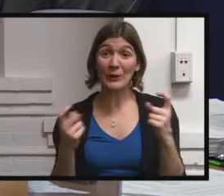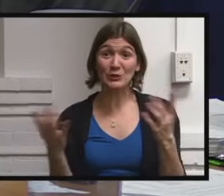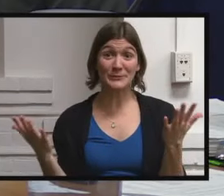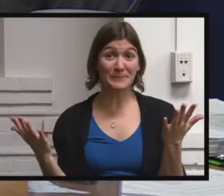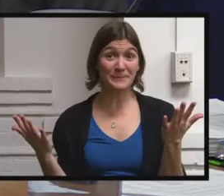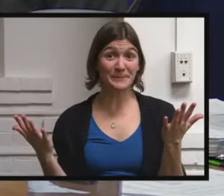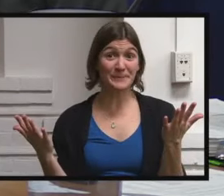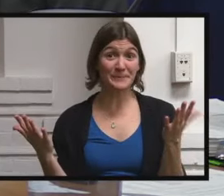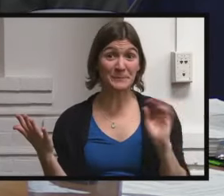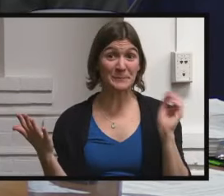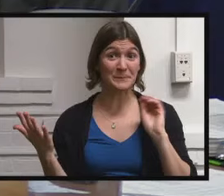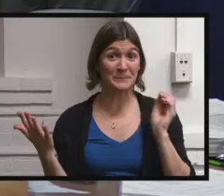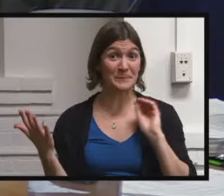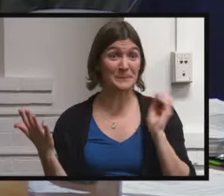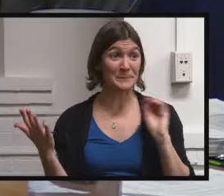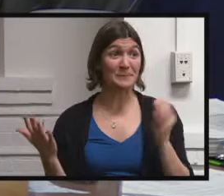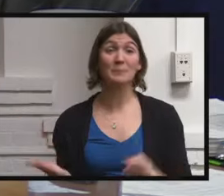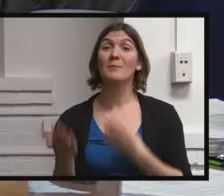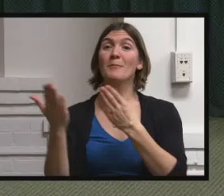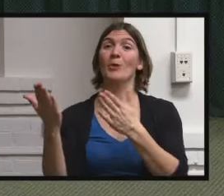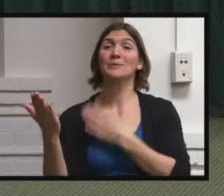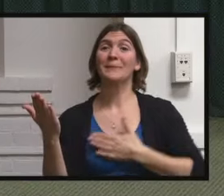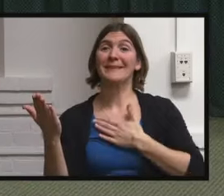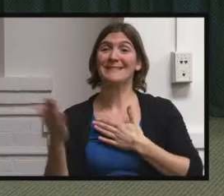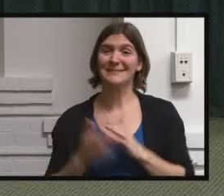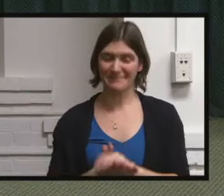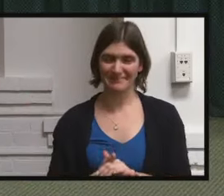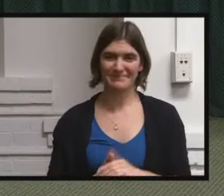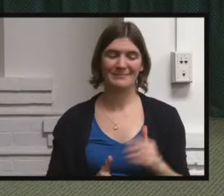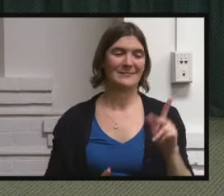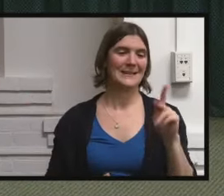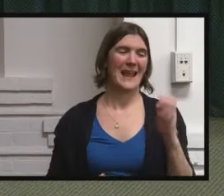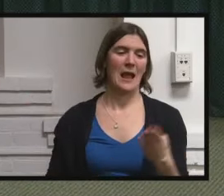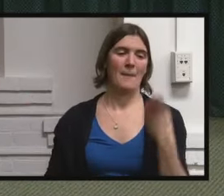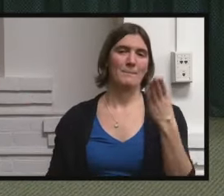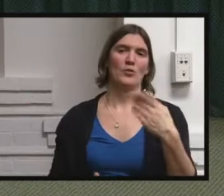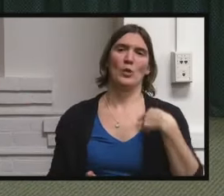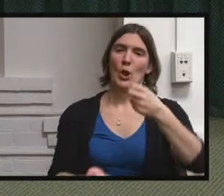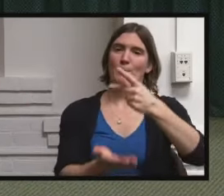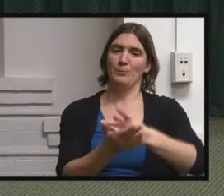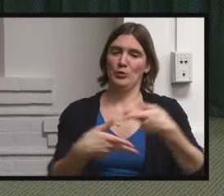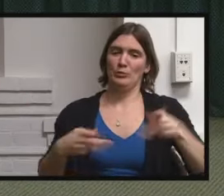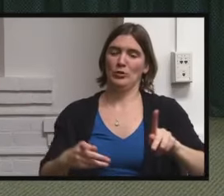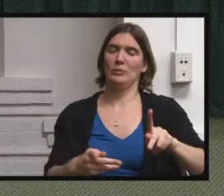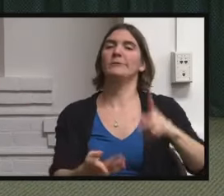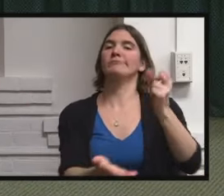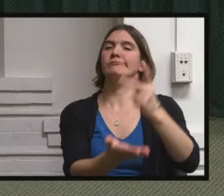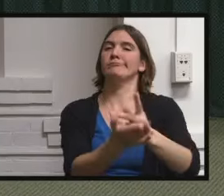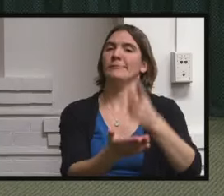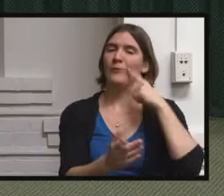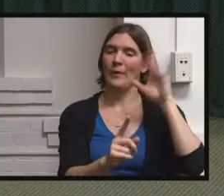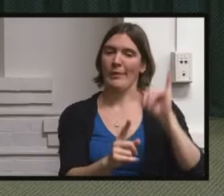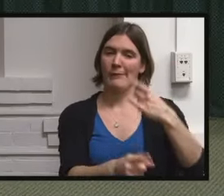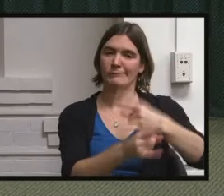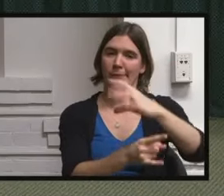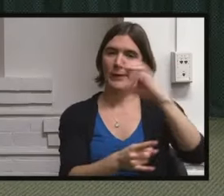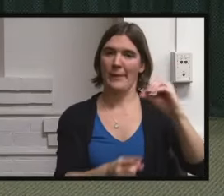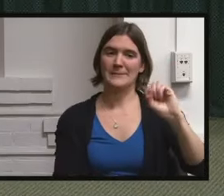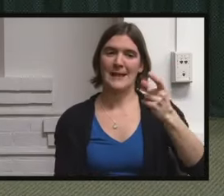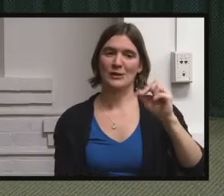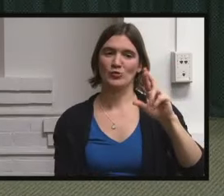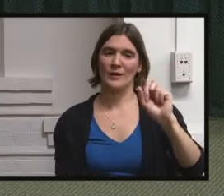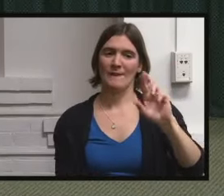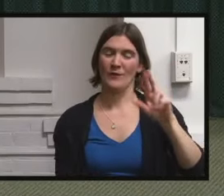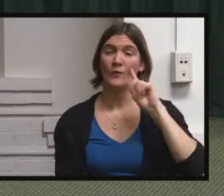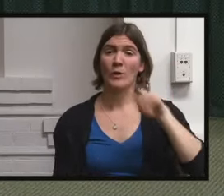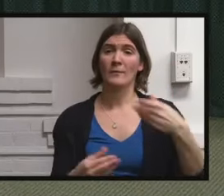attendance? We're ready for motion, I would think. I move that we approve a special event permit for Saxtons River Distillery to provide